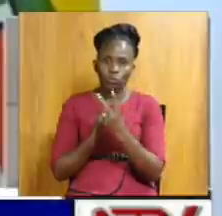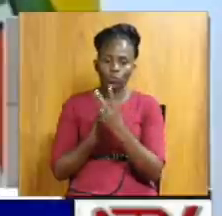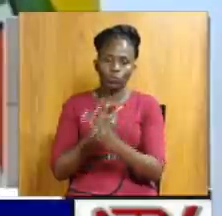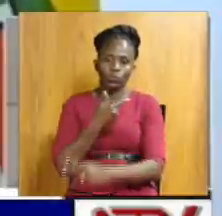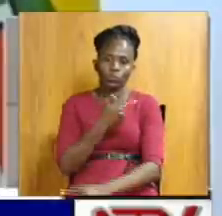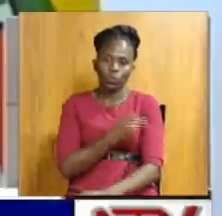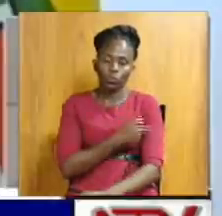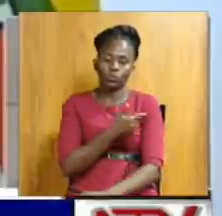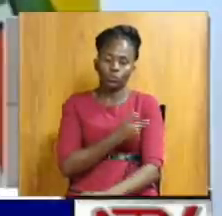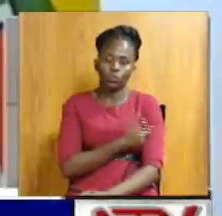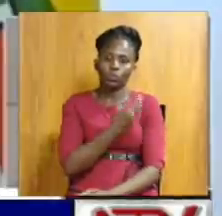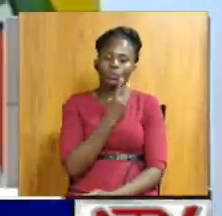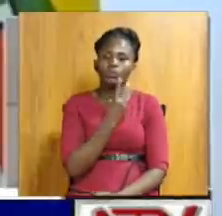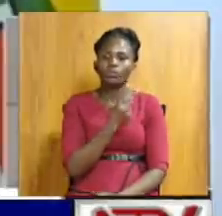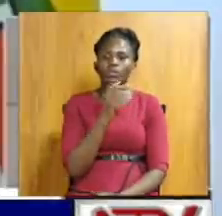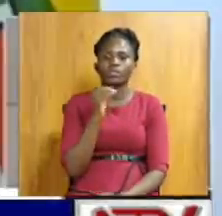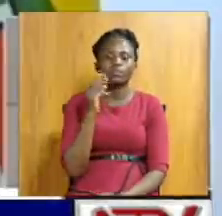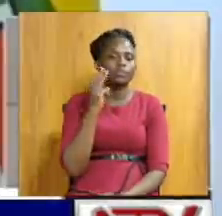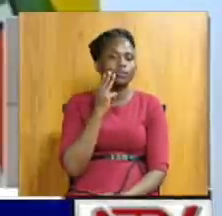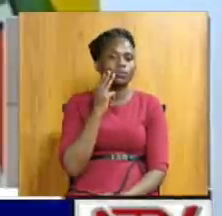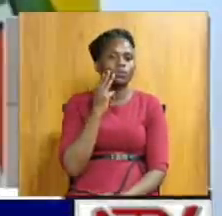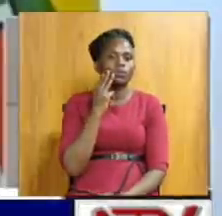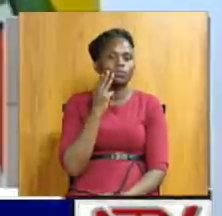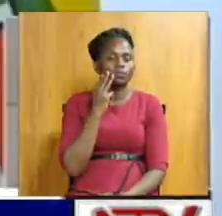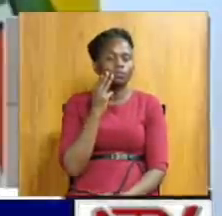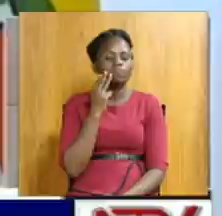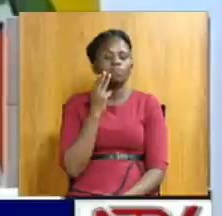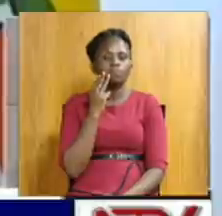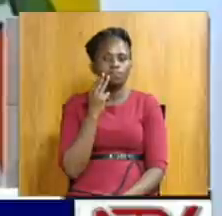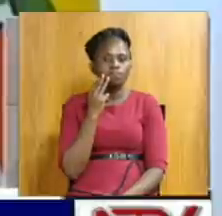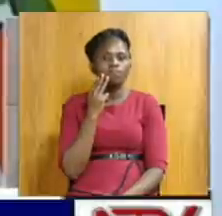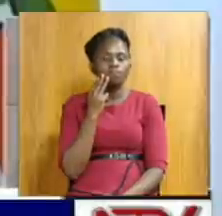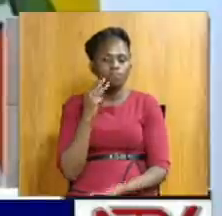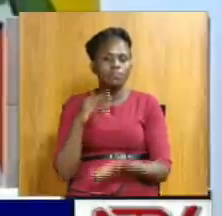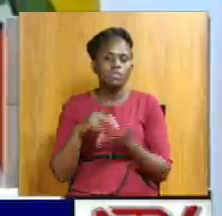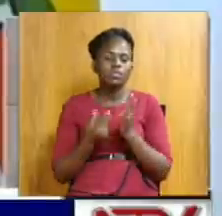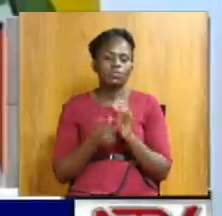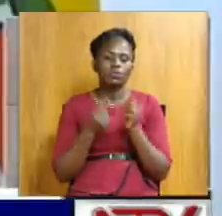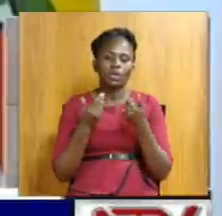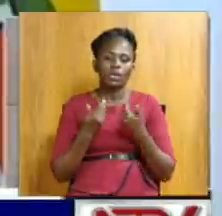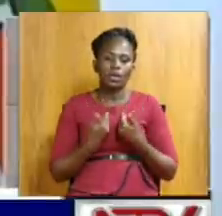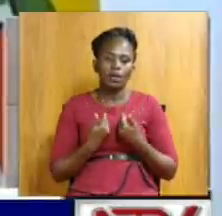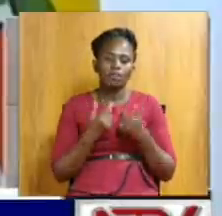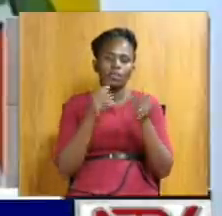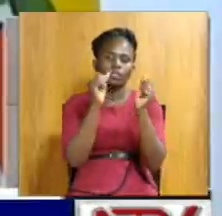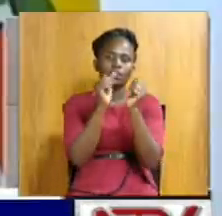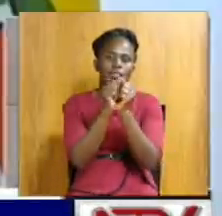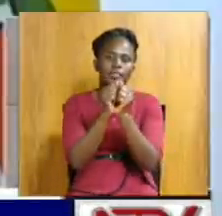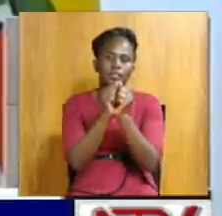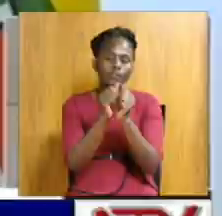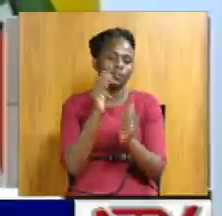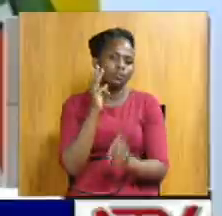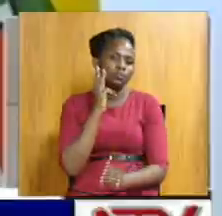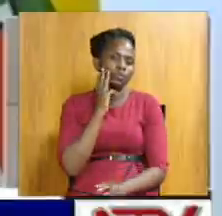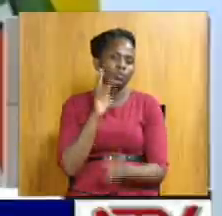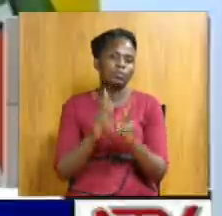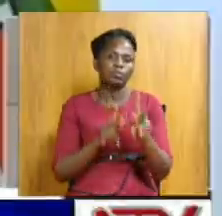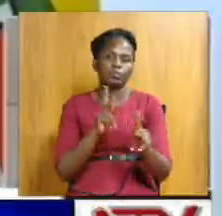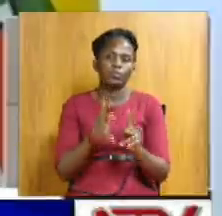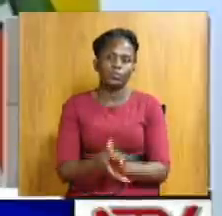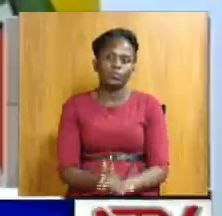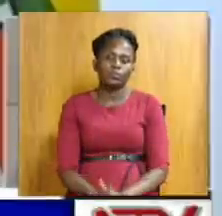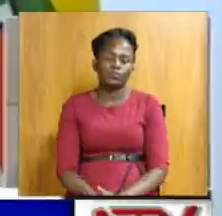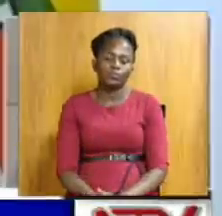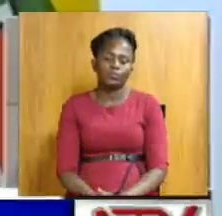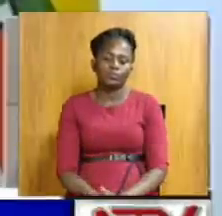million, 21 million more or less, you can cover 10 million people, because